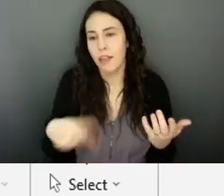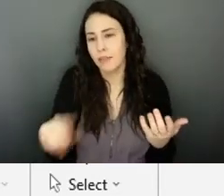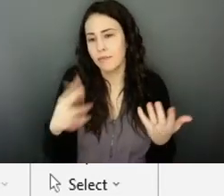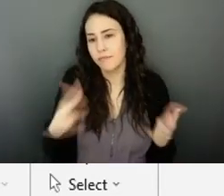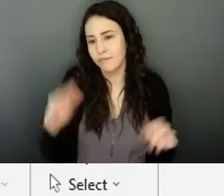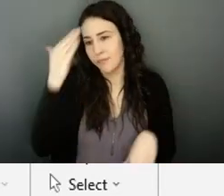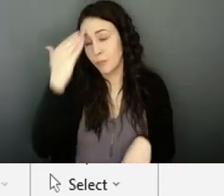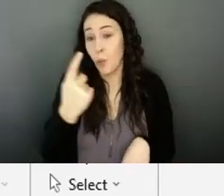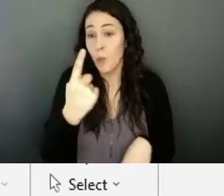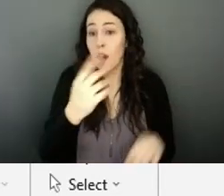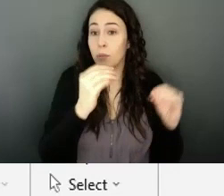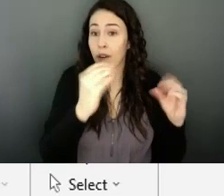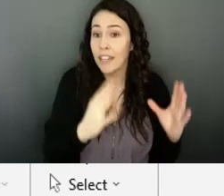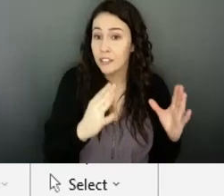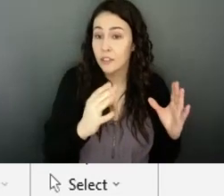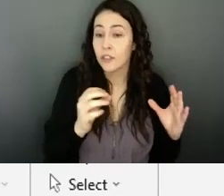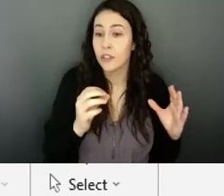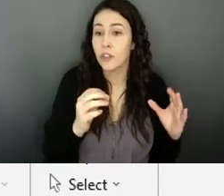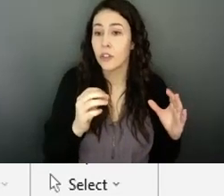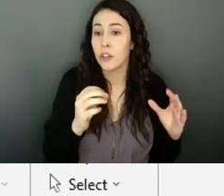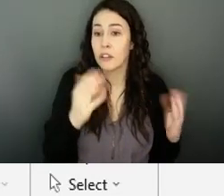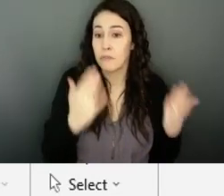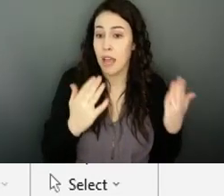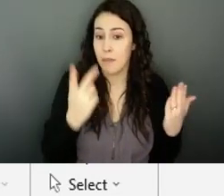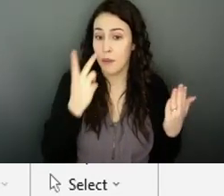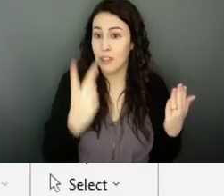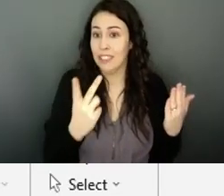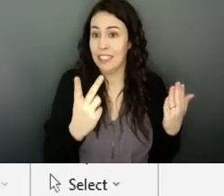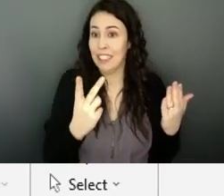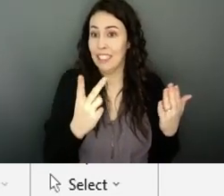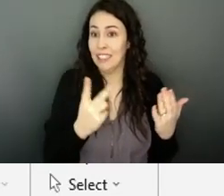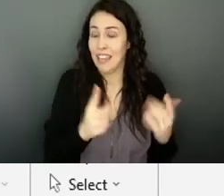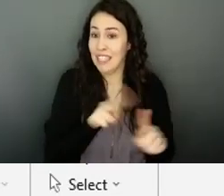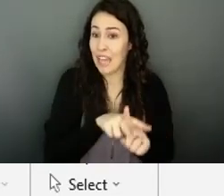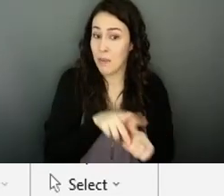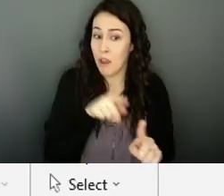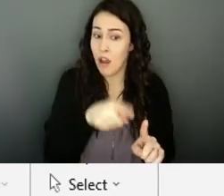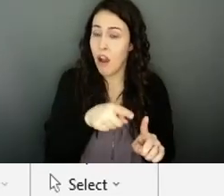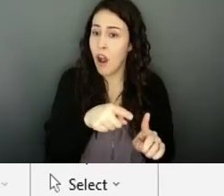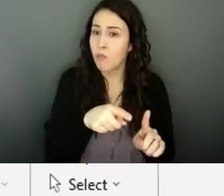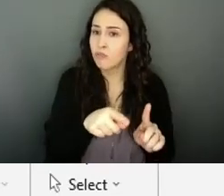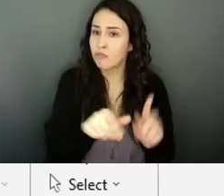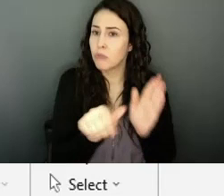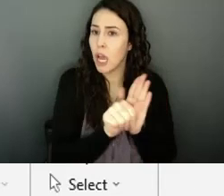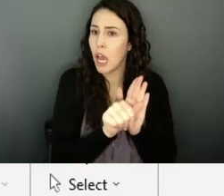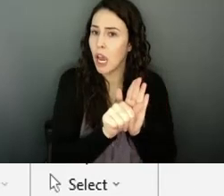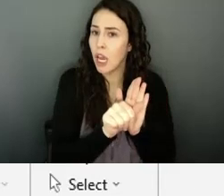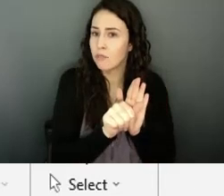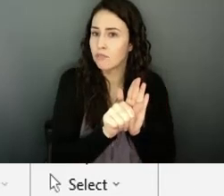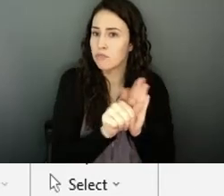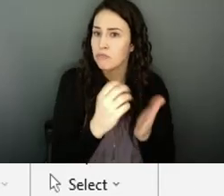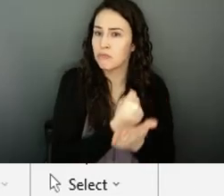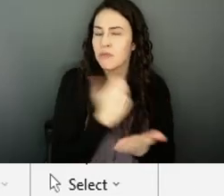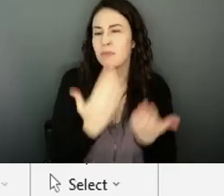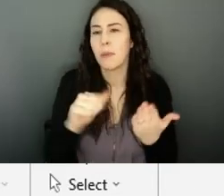or instructor might see an assignment as worthy of an A, whereas another one might